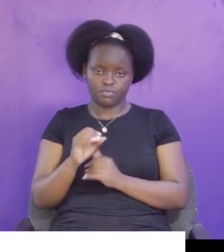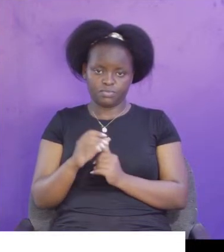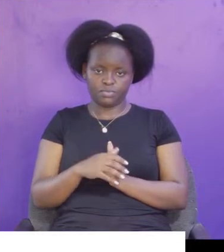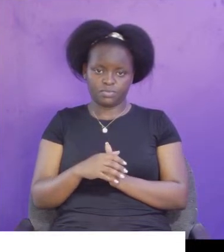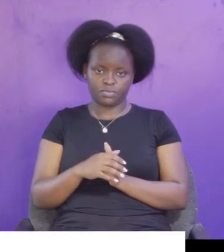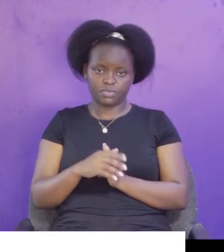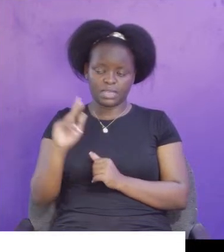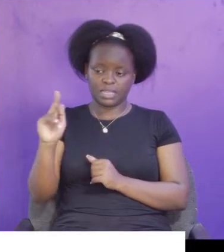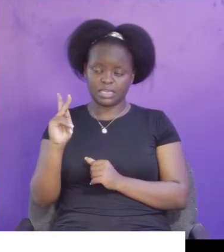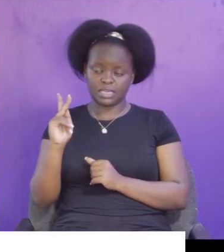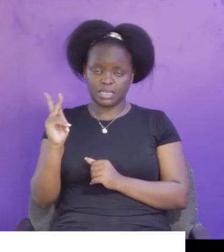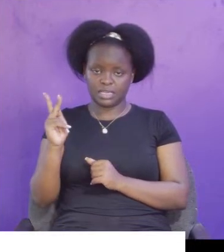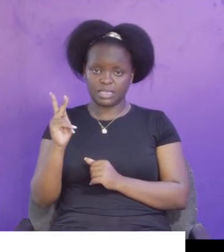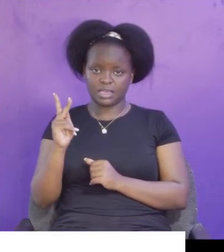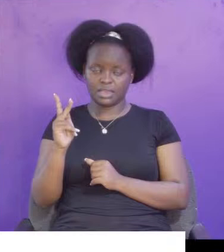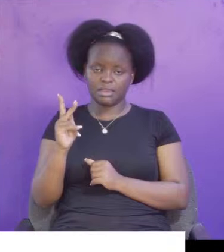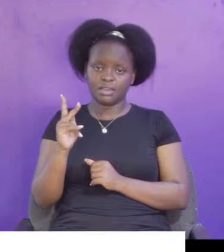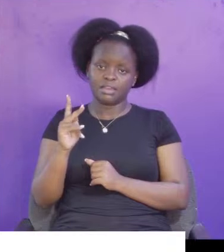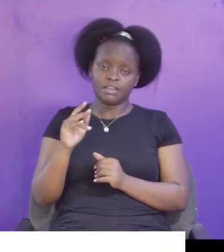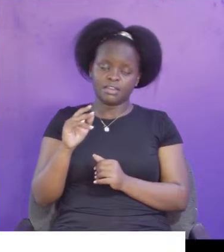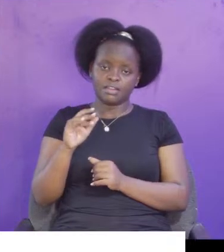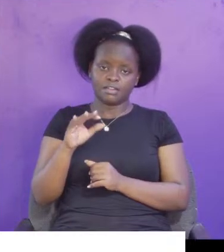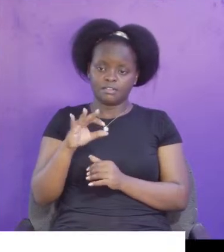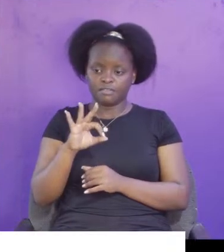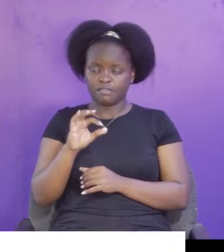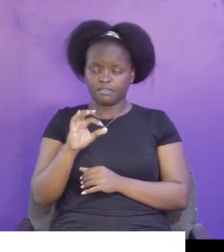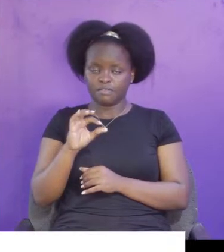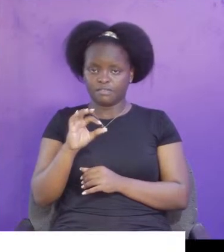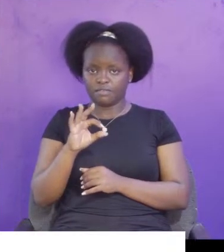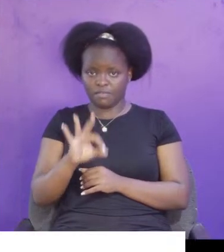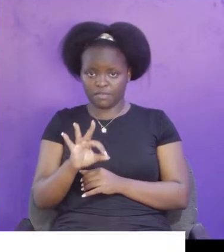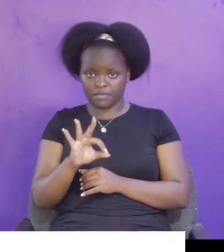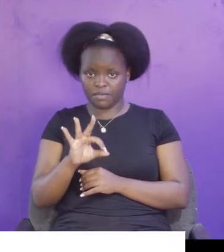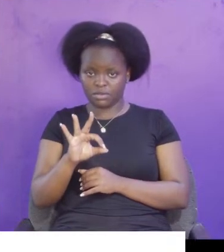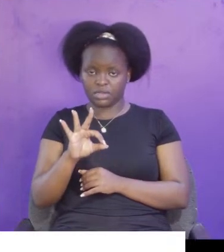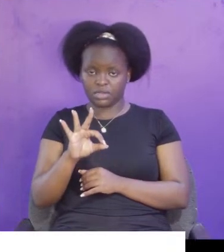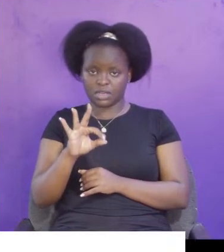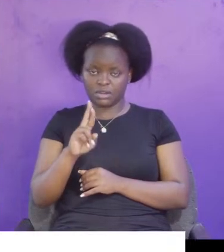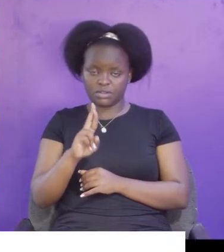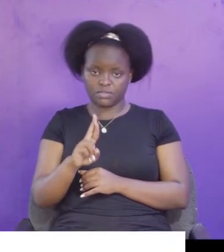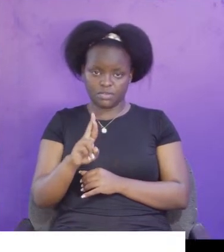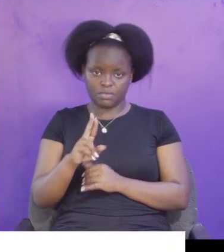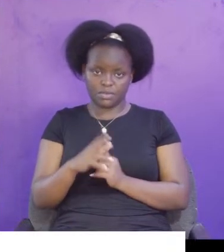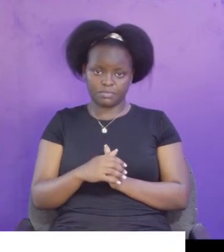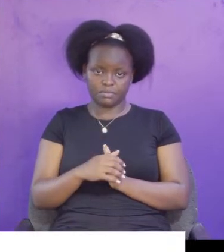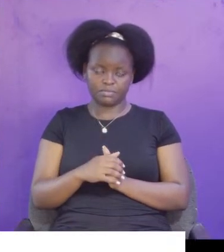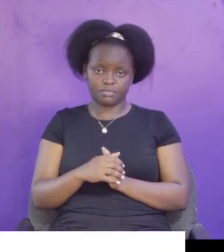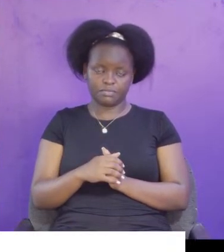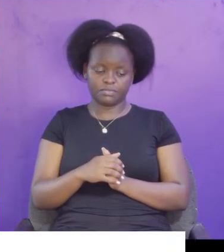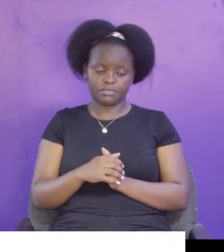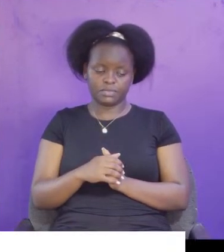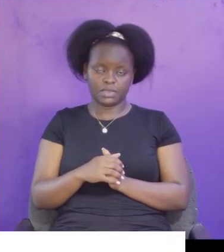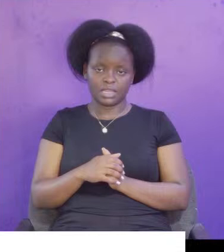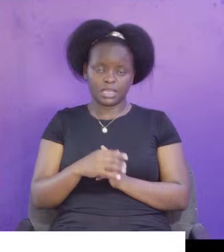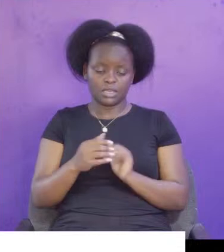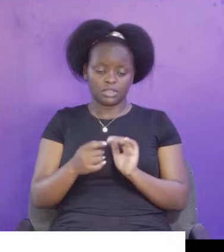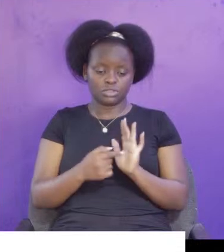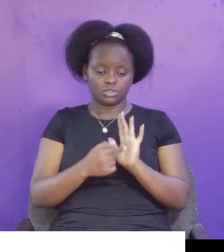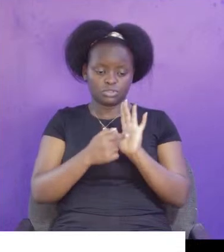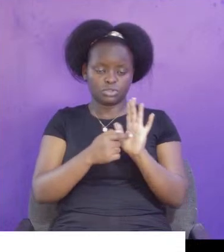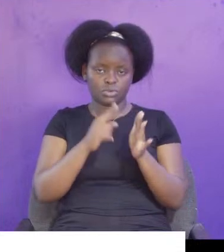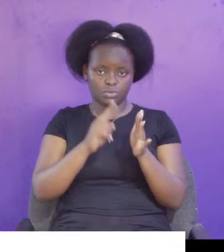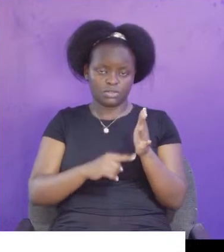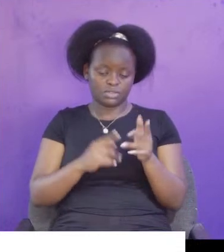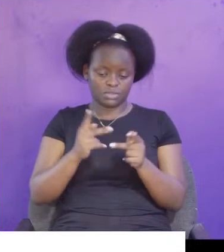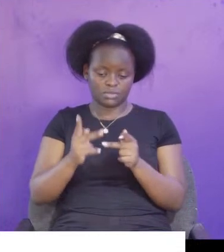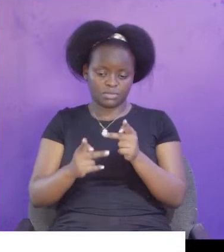reformer, a moral compass, a reconciler. He proved that progress demands both